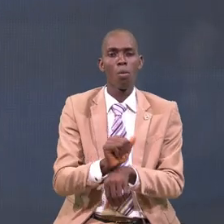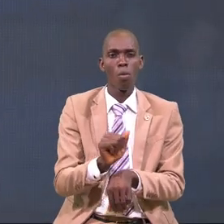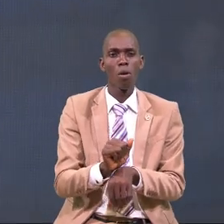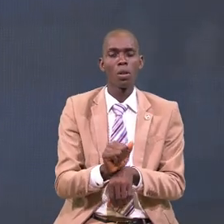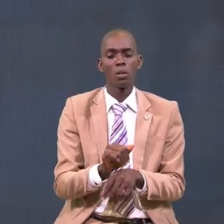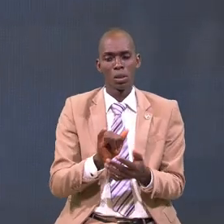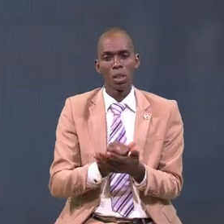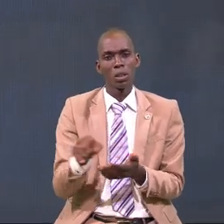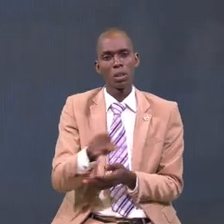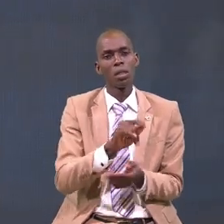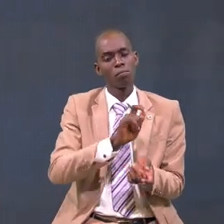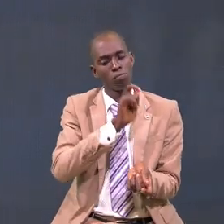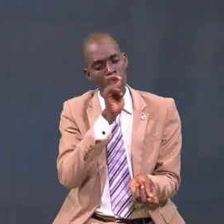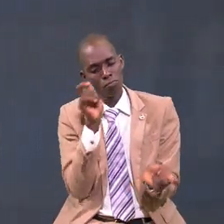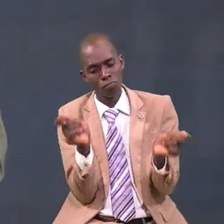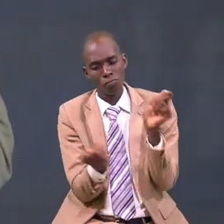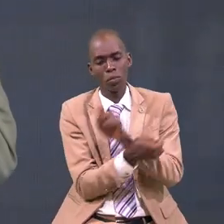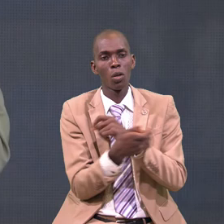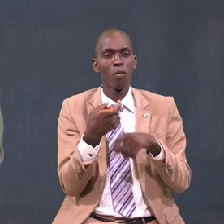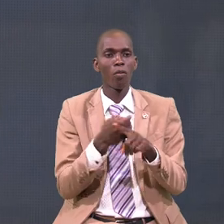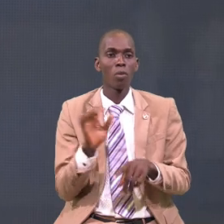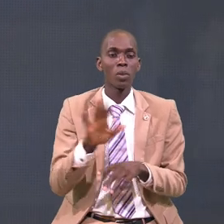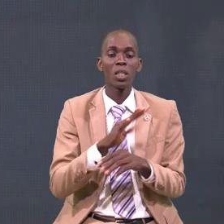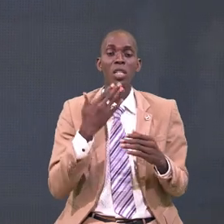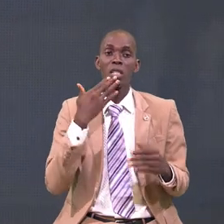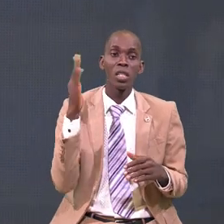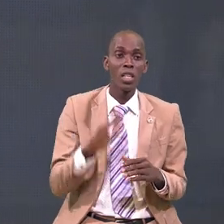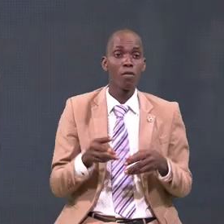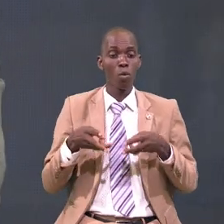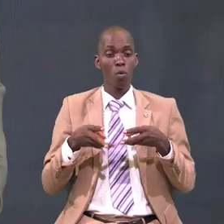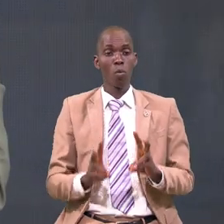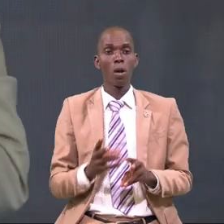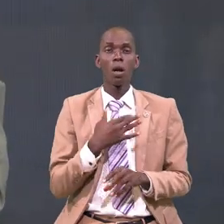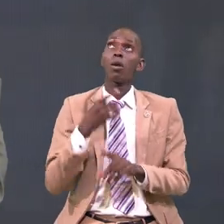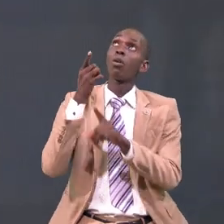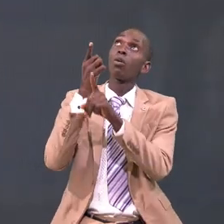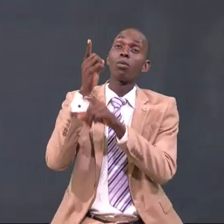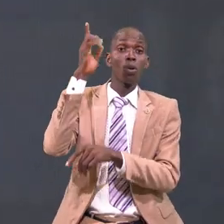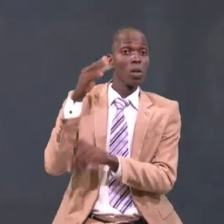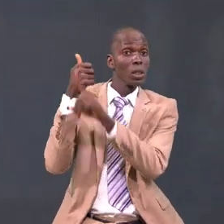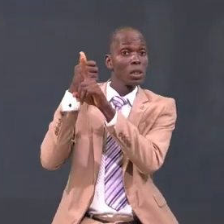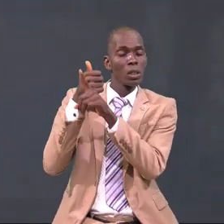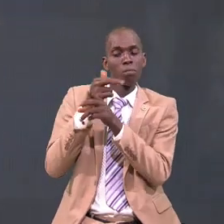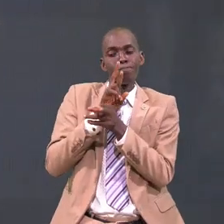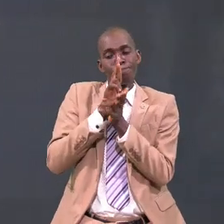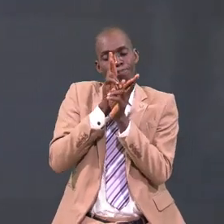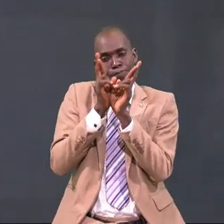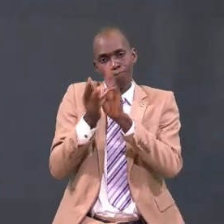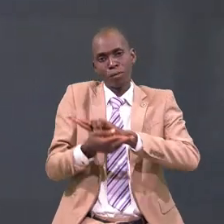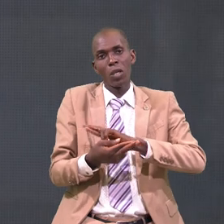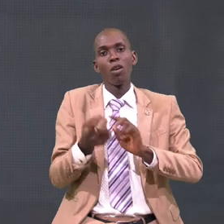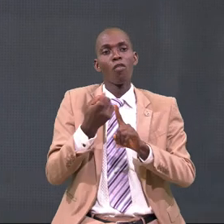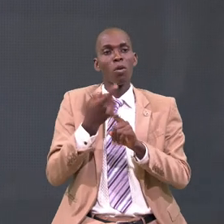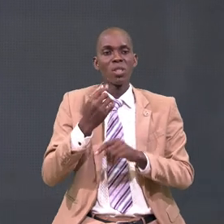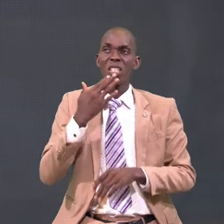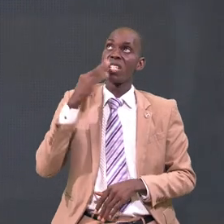evil way. And God repented of the evil that he had said that he